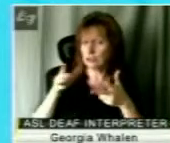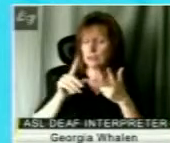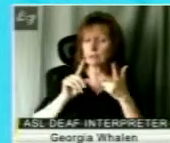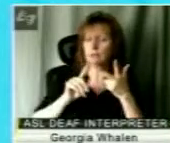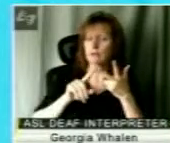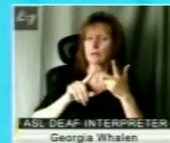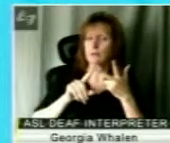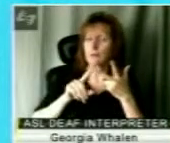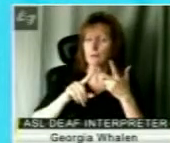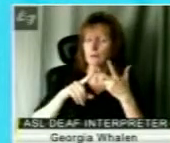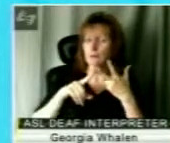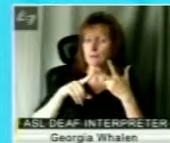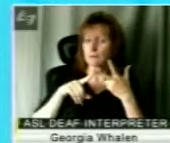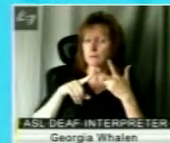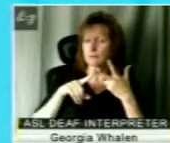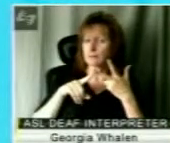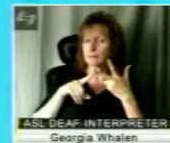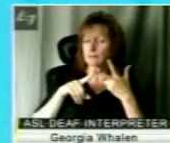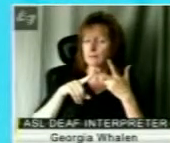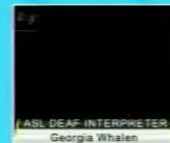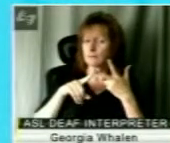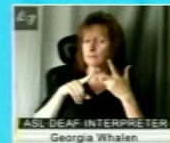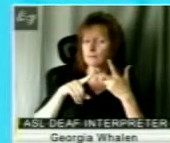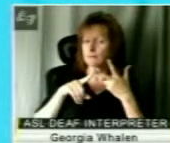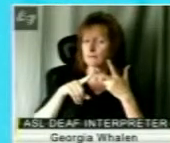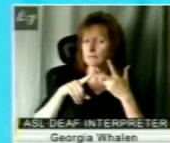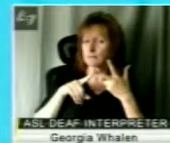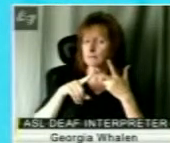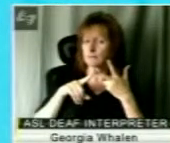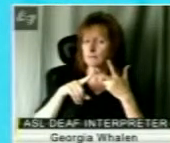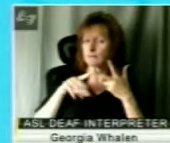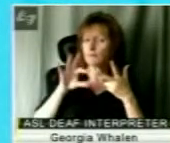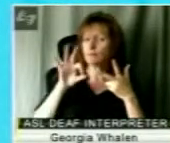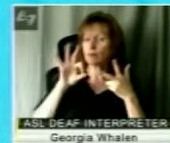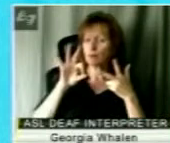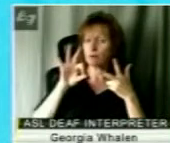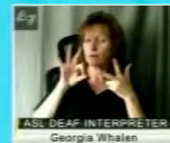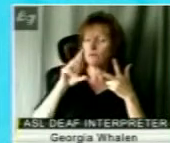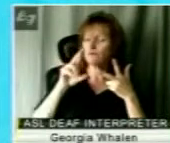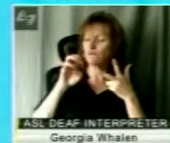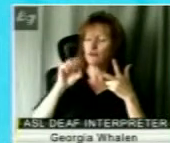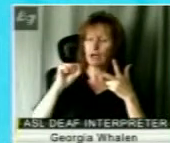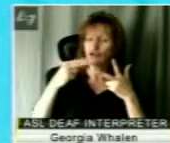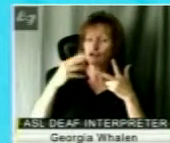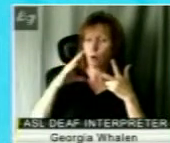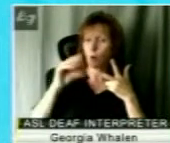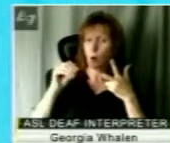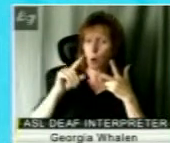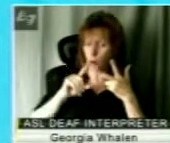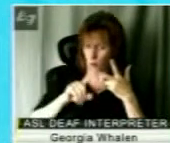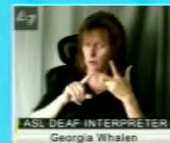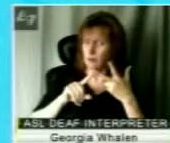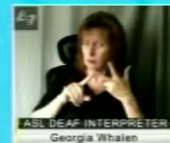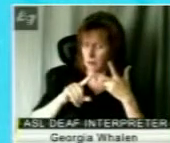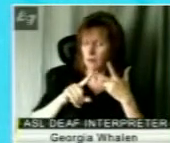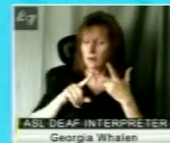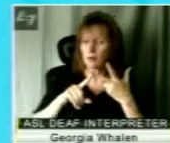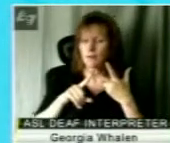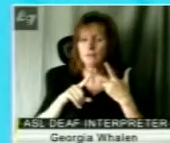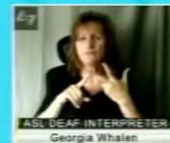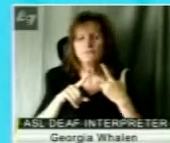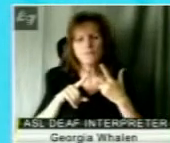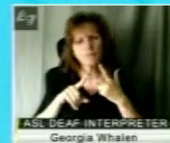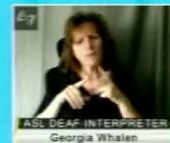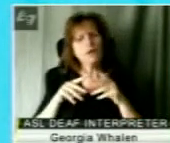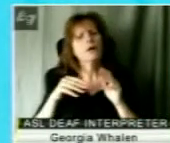said, our colleagues in the GTA have had workplace-based outbreaks. And they've been doing a lot of work on those. And we're